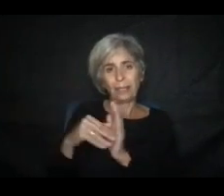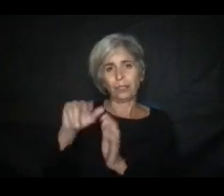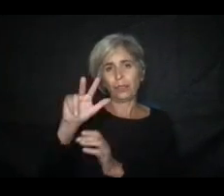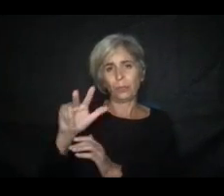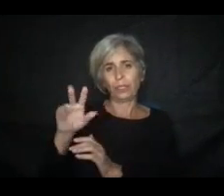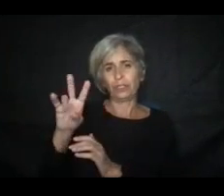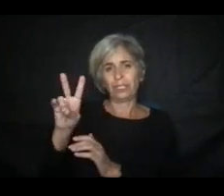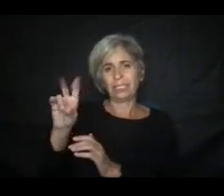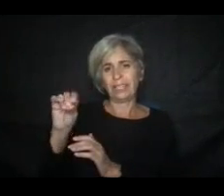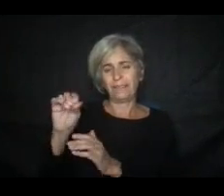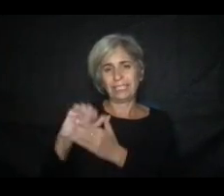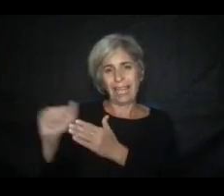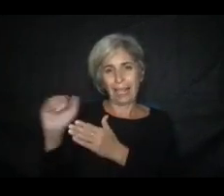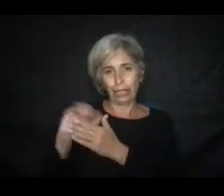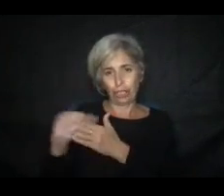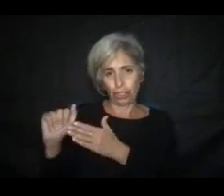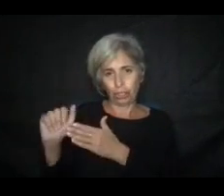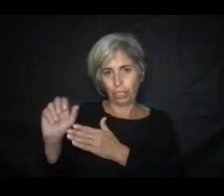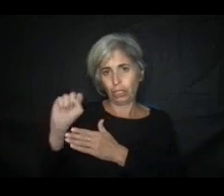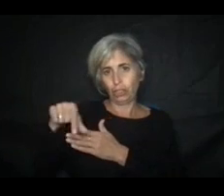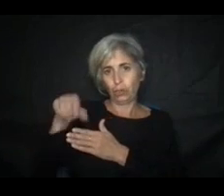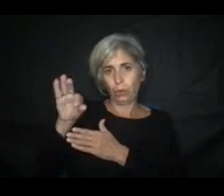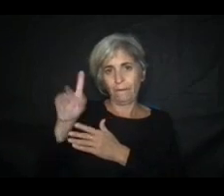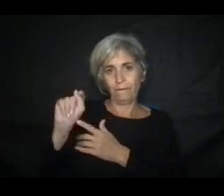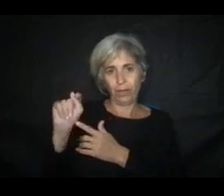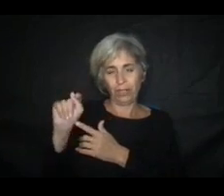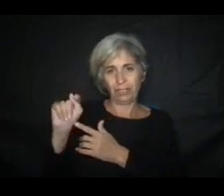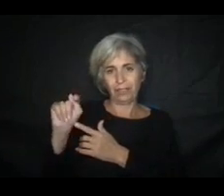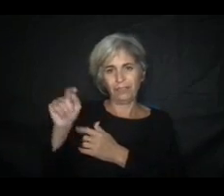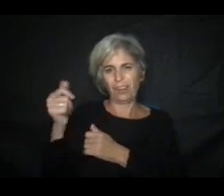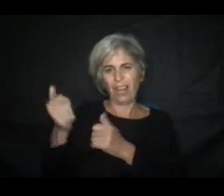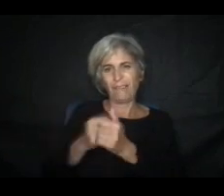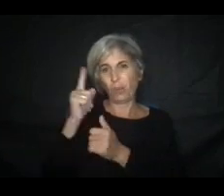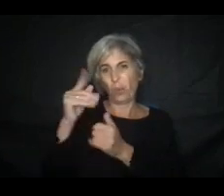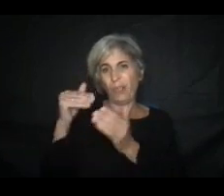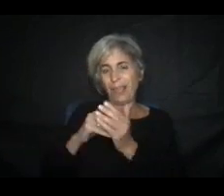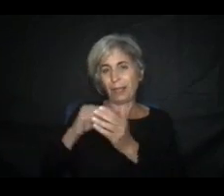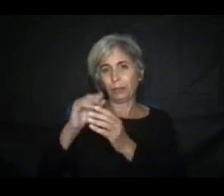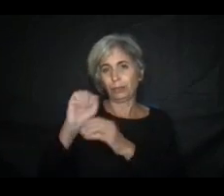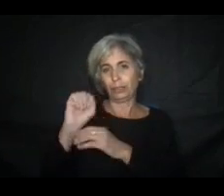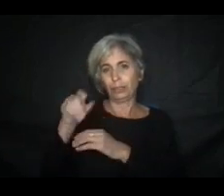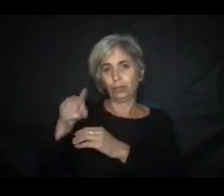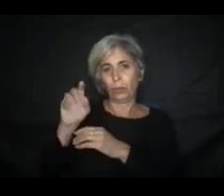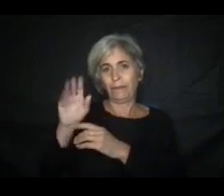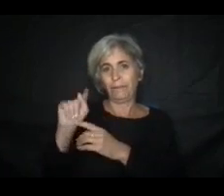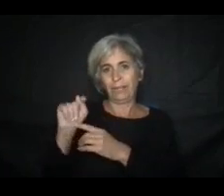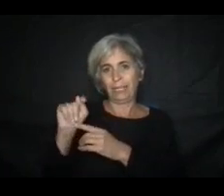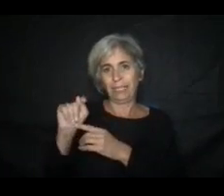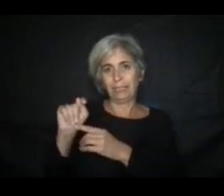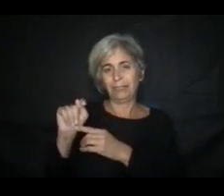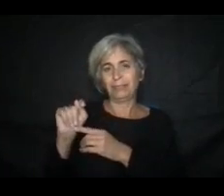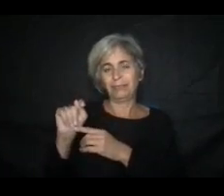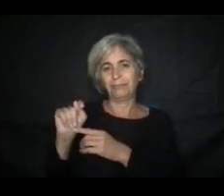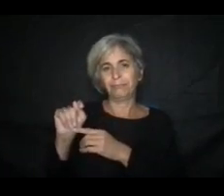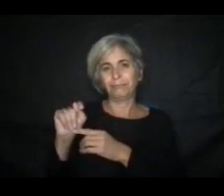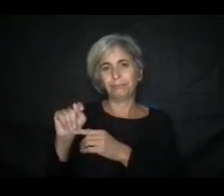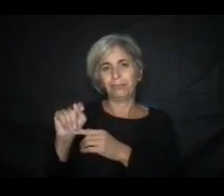$1,370 a square foot or per 1,000 square feet. Again, that comes in a little bit less than the overall